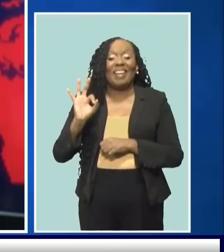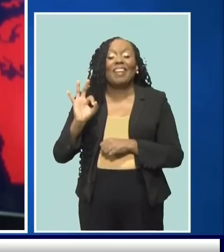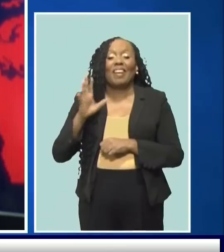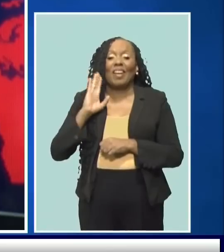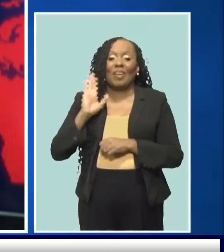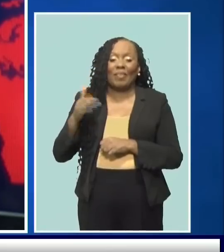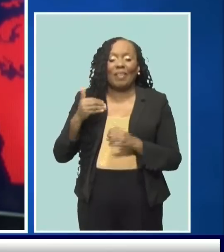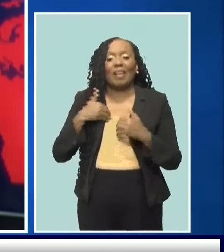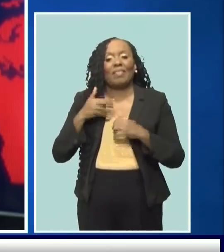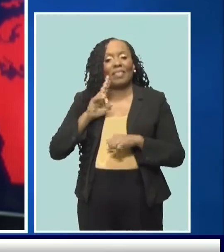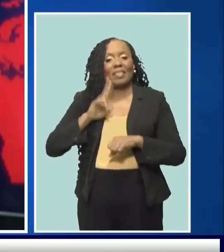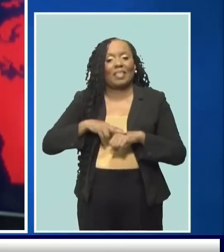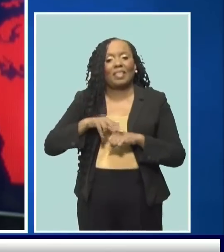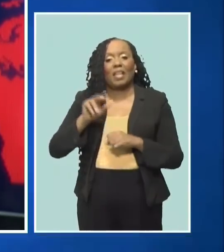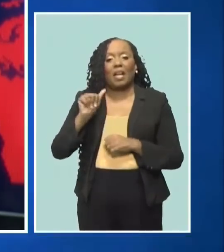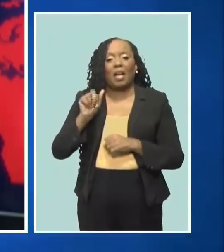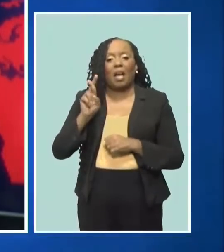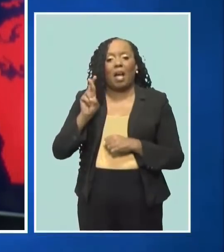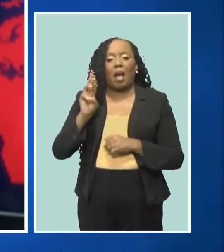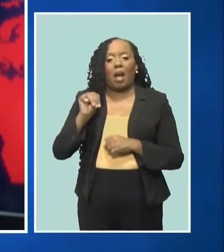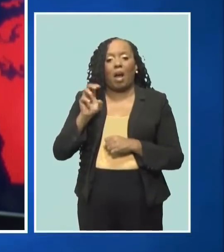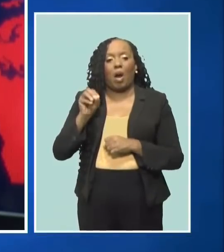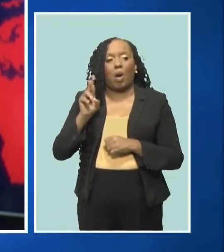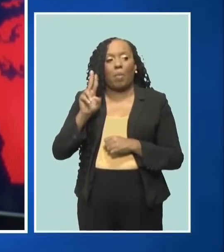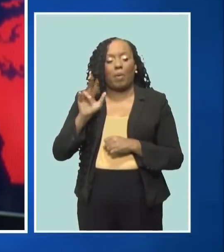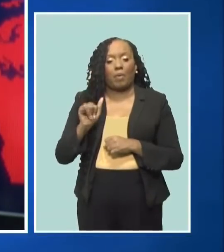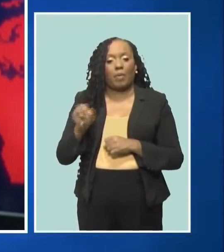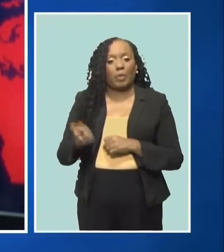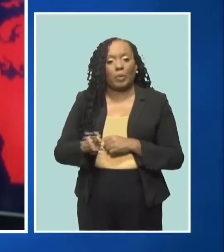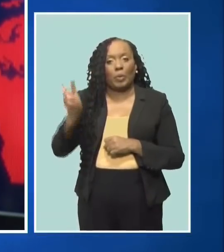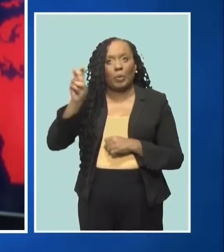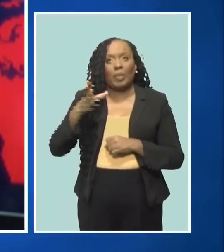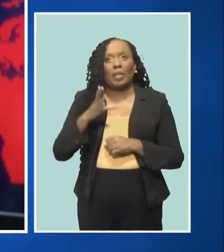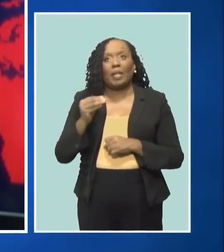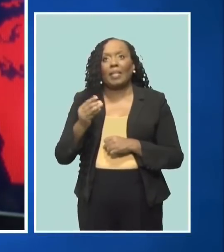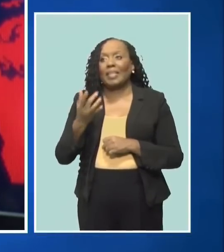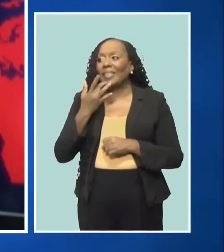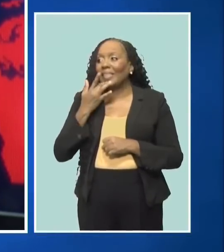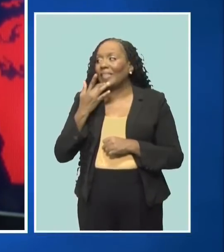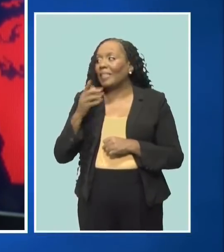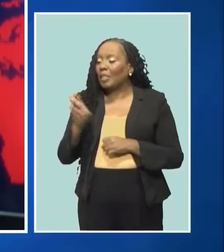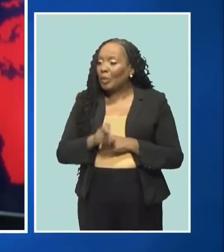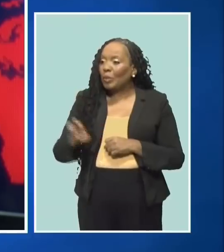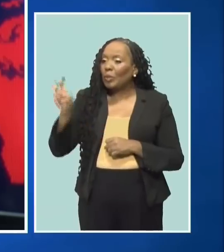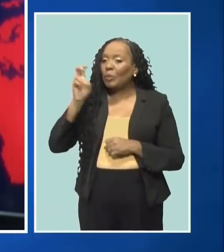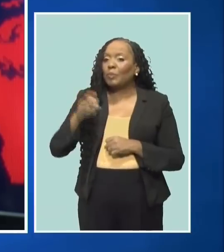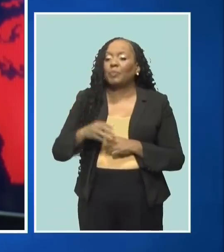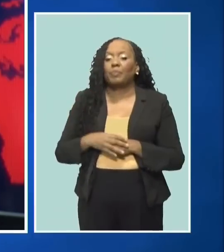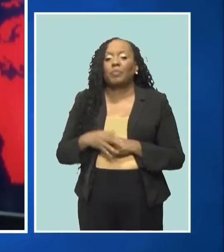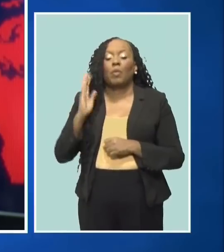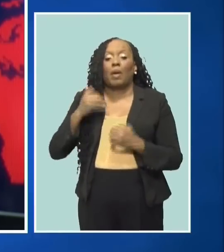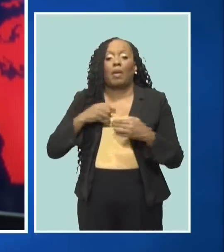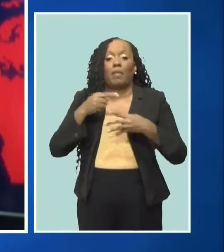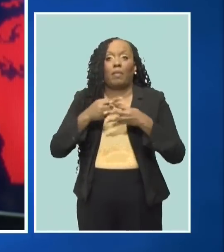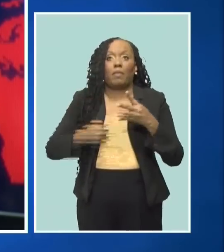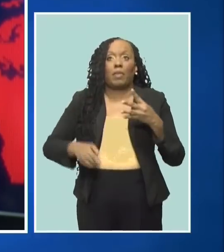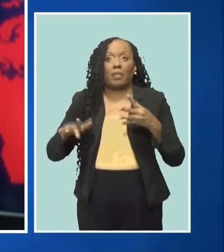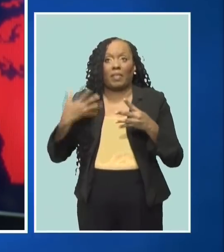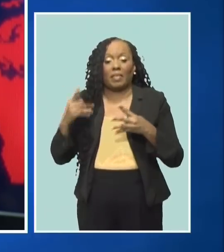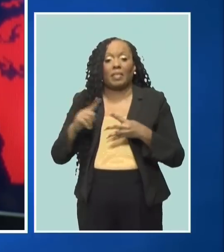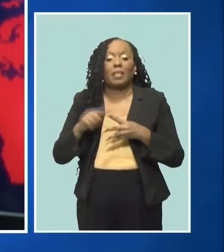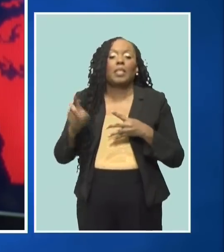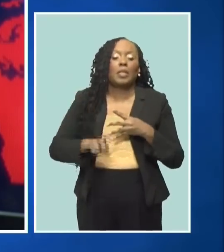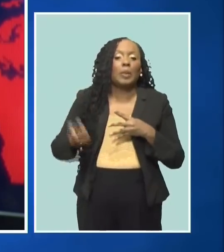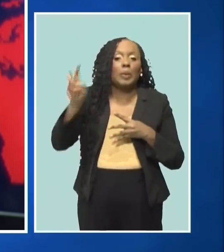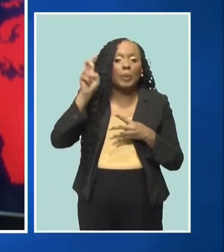National Armory Tour, rum tasting and open services. You can expect 4 main events. You're going to have the Armory Tour,